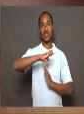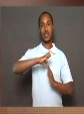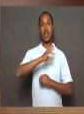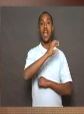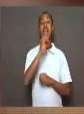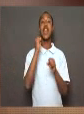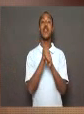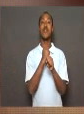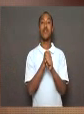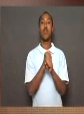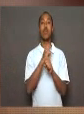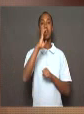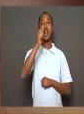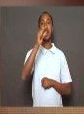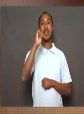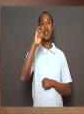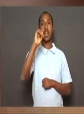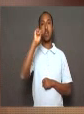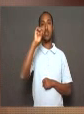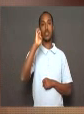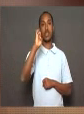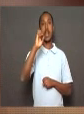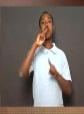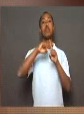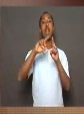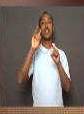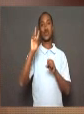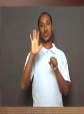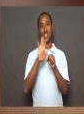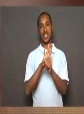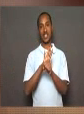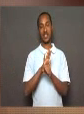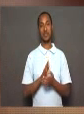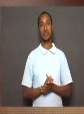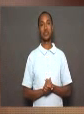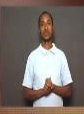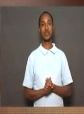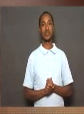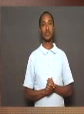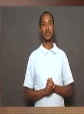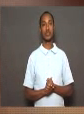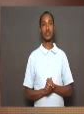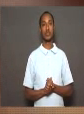electrons and form cations of a +2 charge.